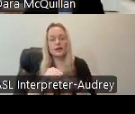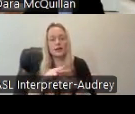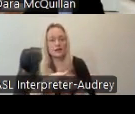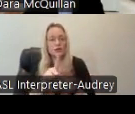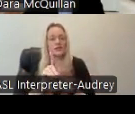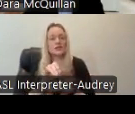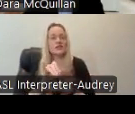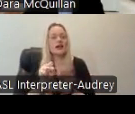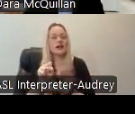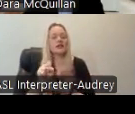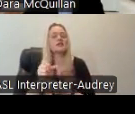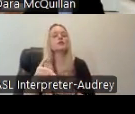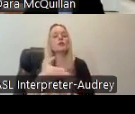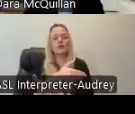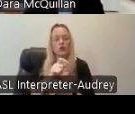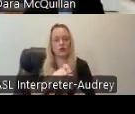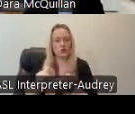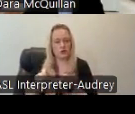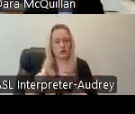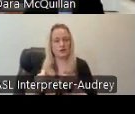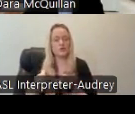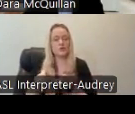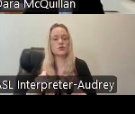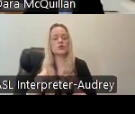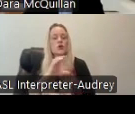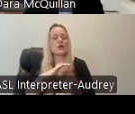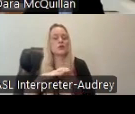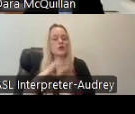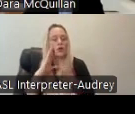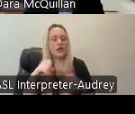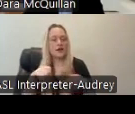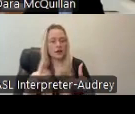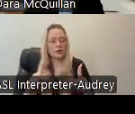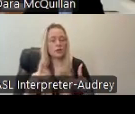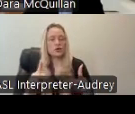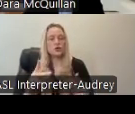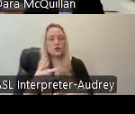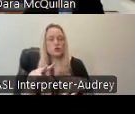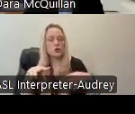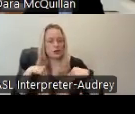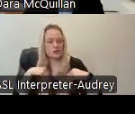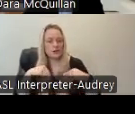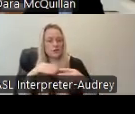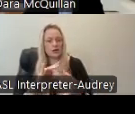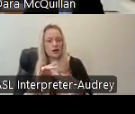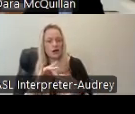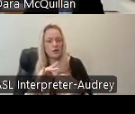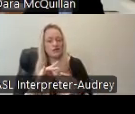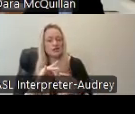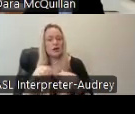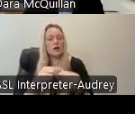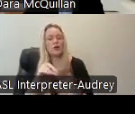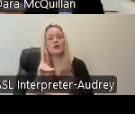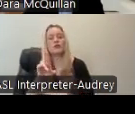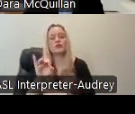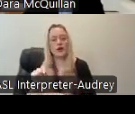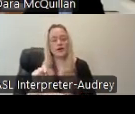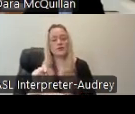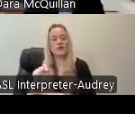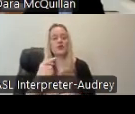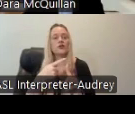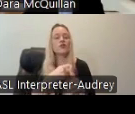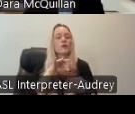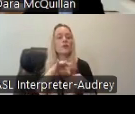that end, the Commission will have an opportunity today to receive comments on the draft scope from elected officials,